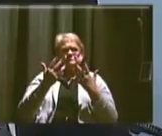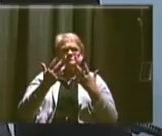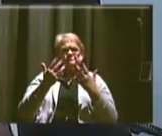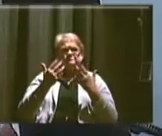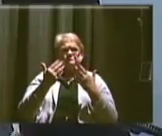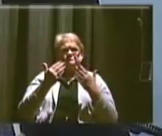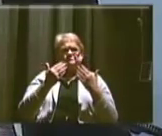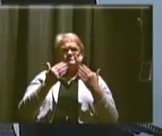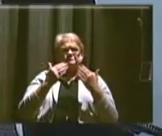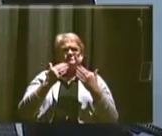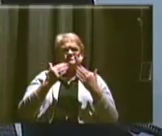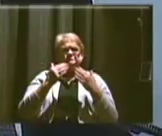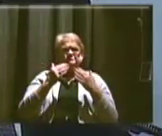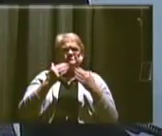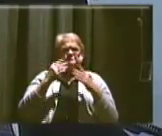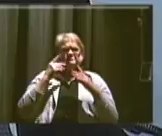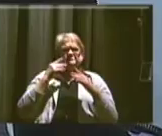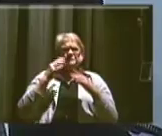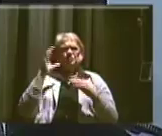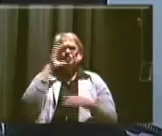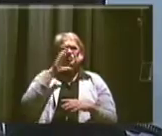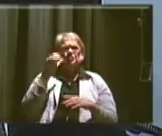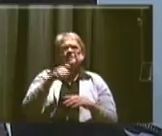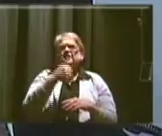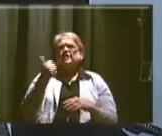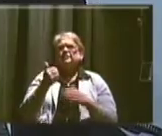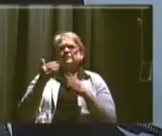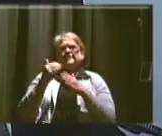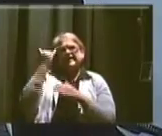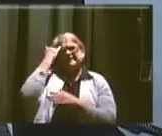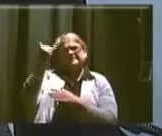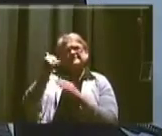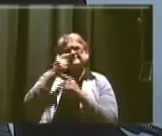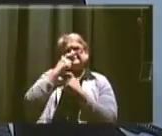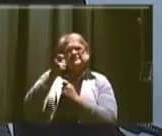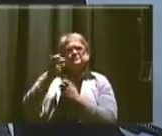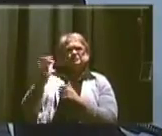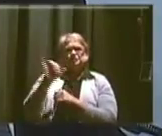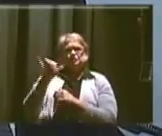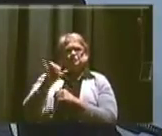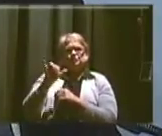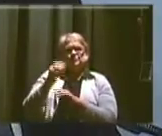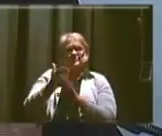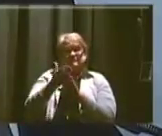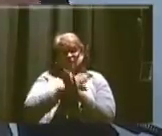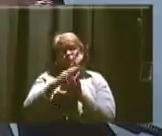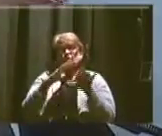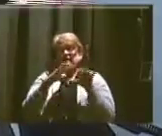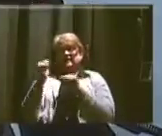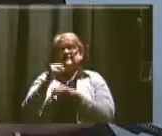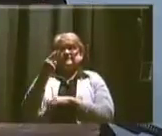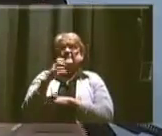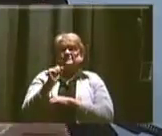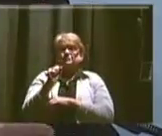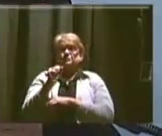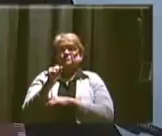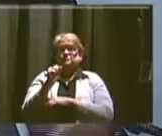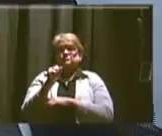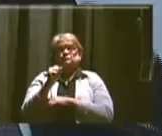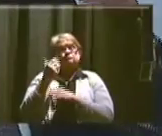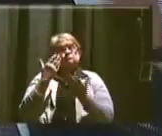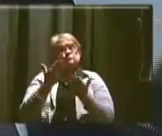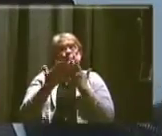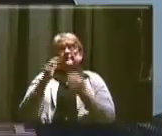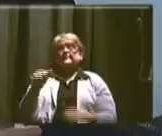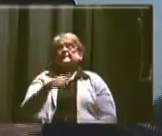pursue something that I'm interested in prior to me getting out of high school? And maybe I can get another college